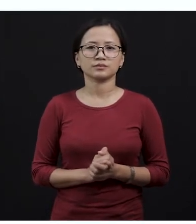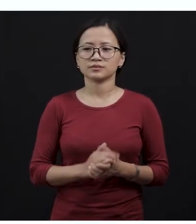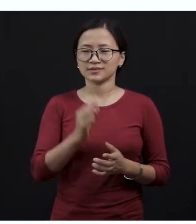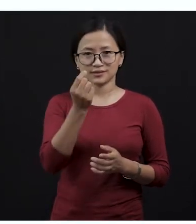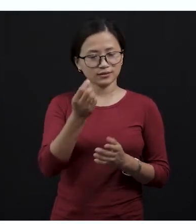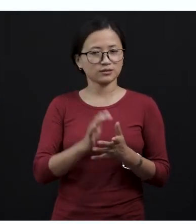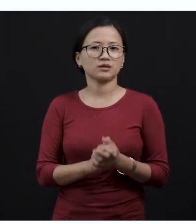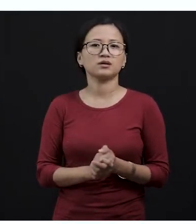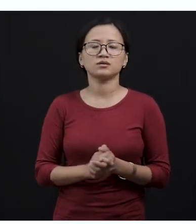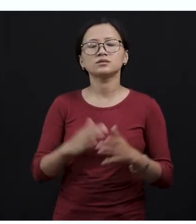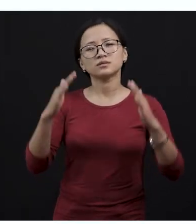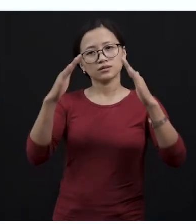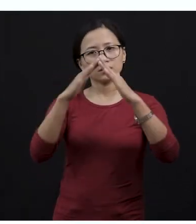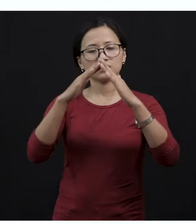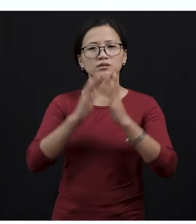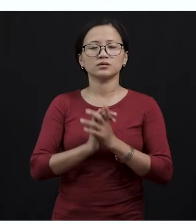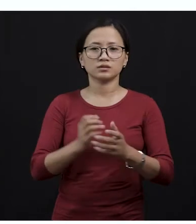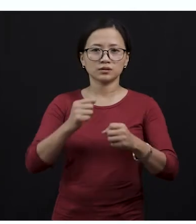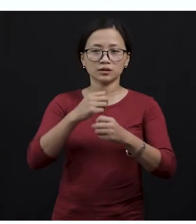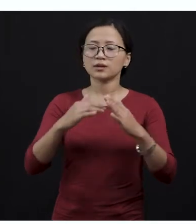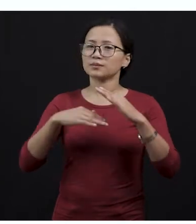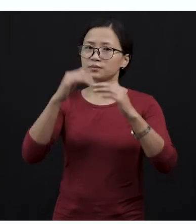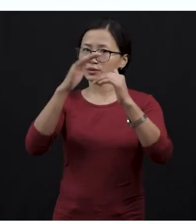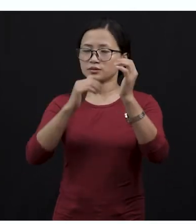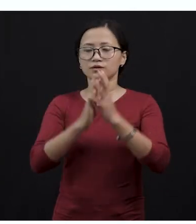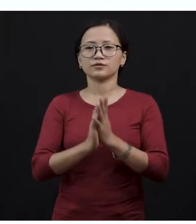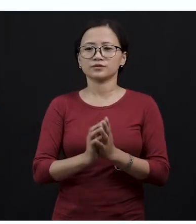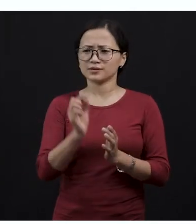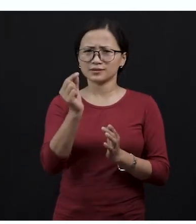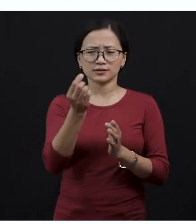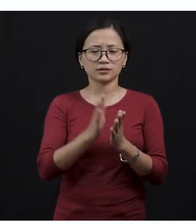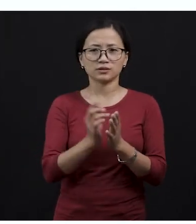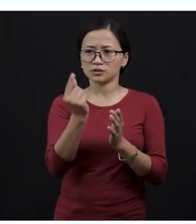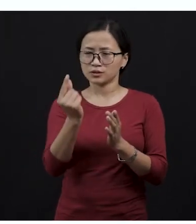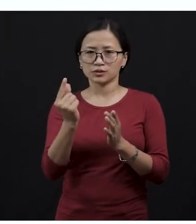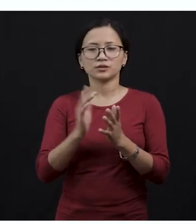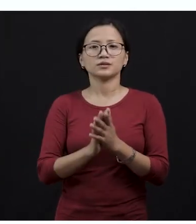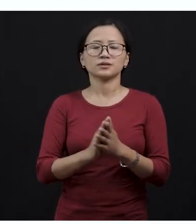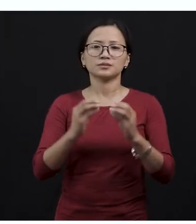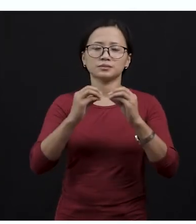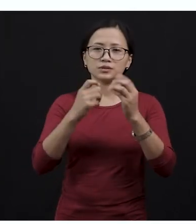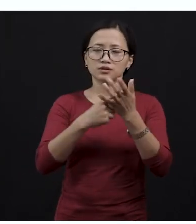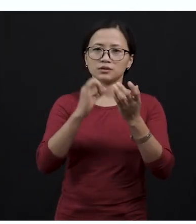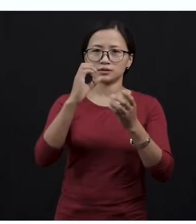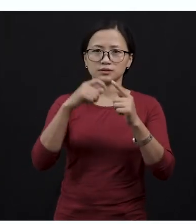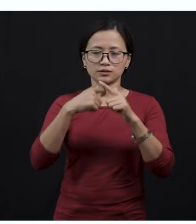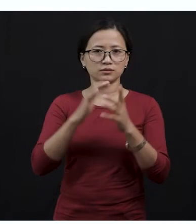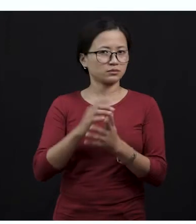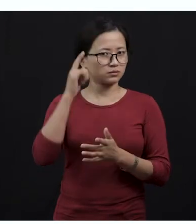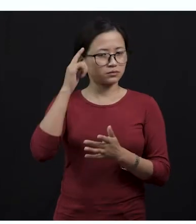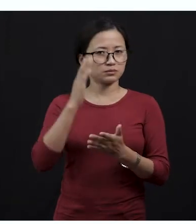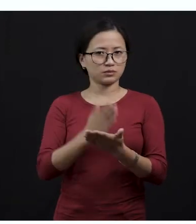Just like a house is built of single units like bricks, do you believe